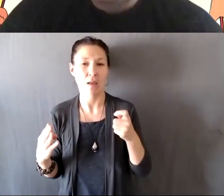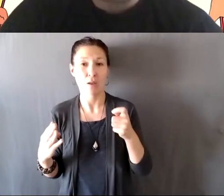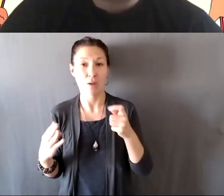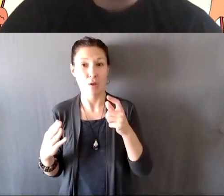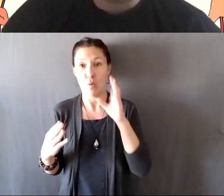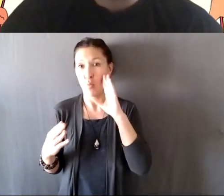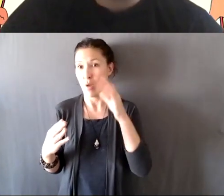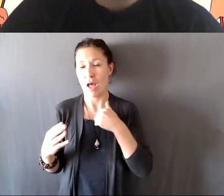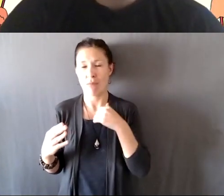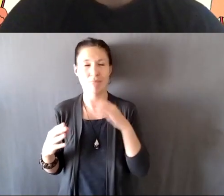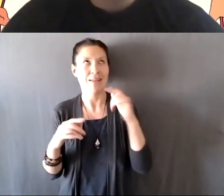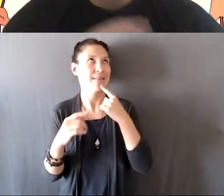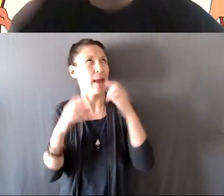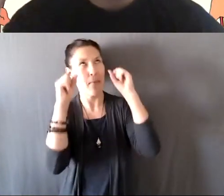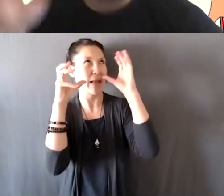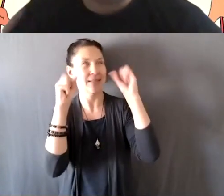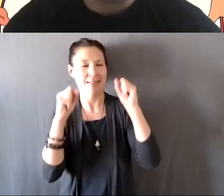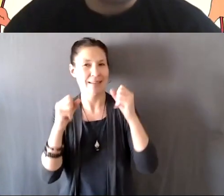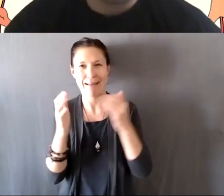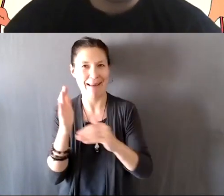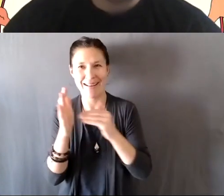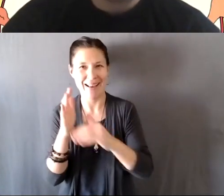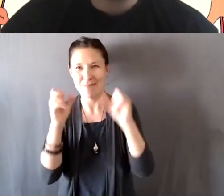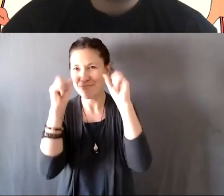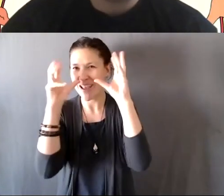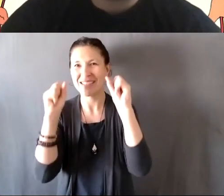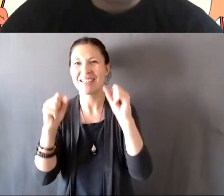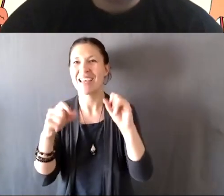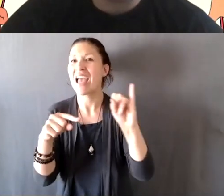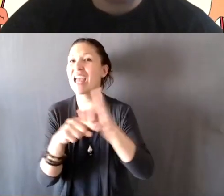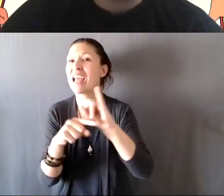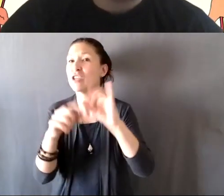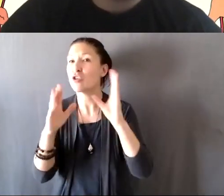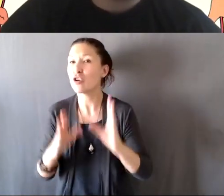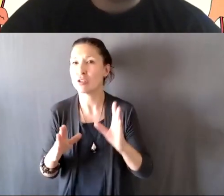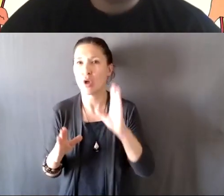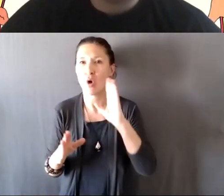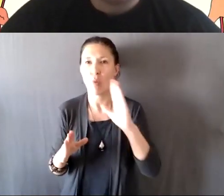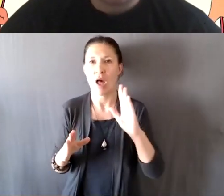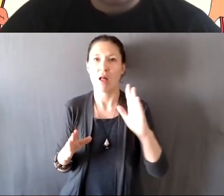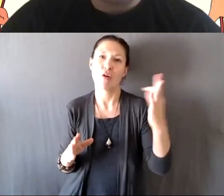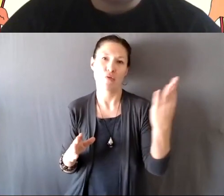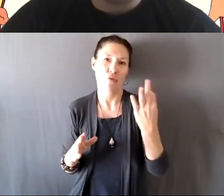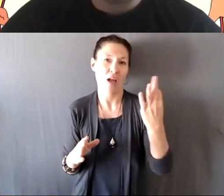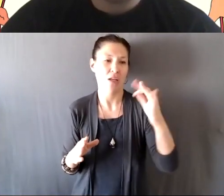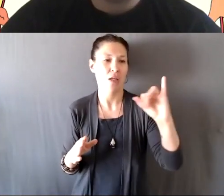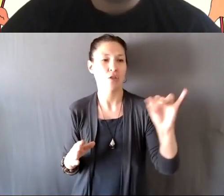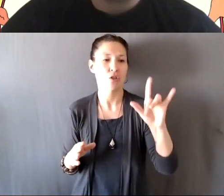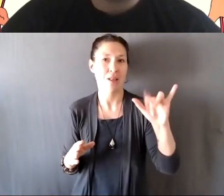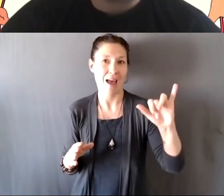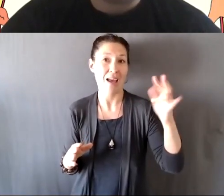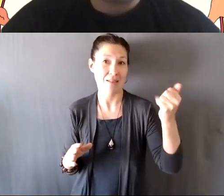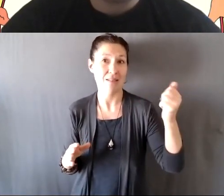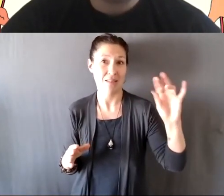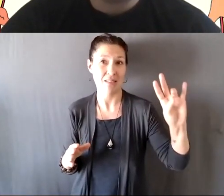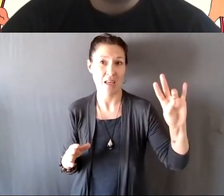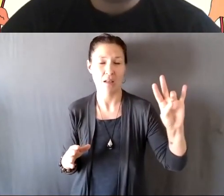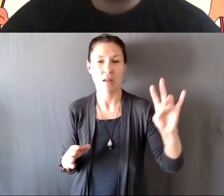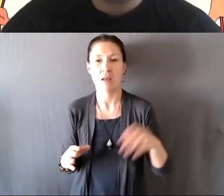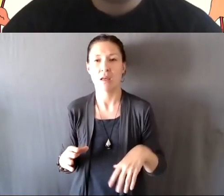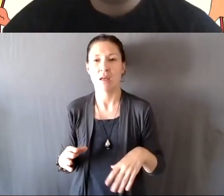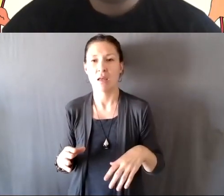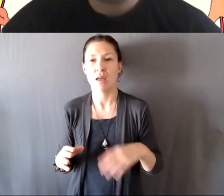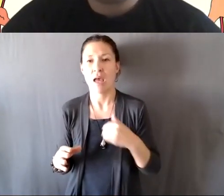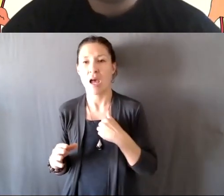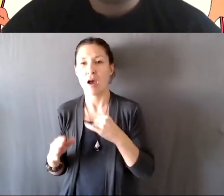amazing, I'm using that word too much, but incredible interns next Friday, July 17th. with featured artists and presenters,